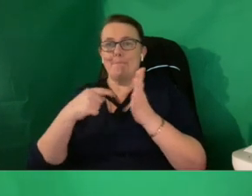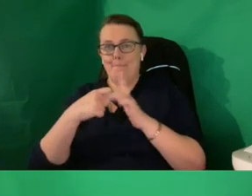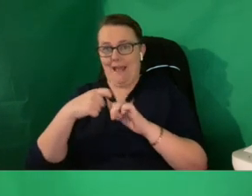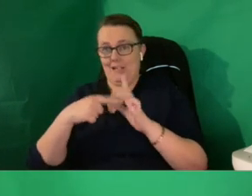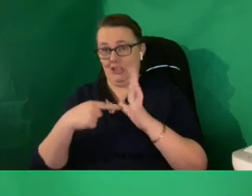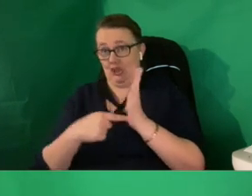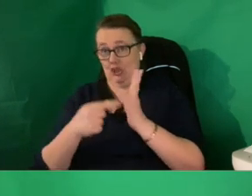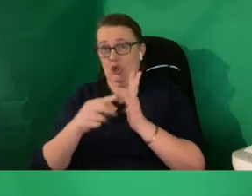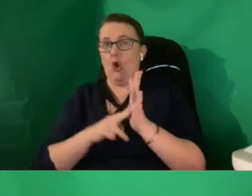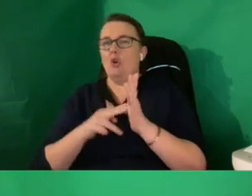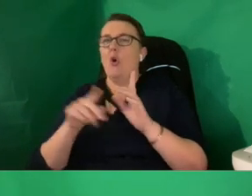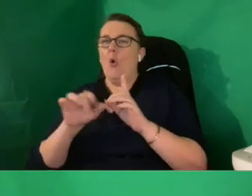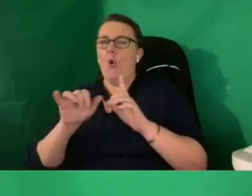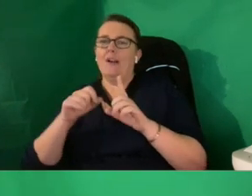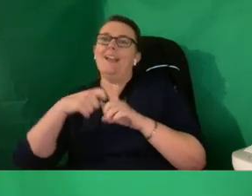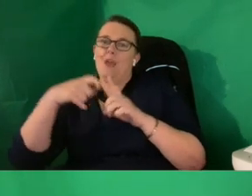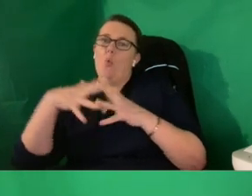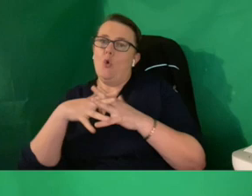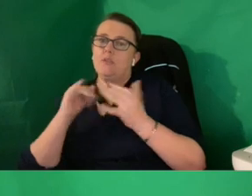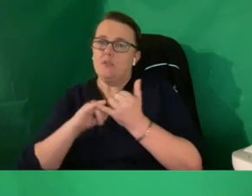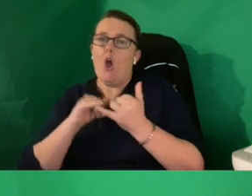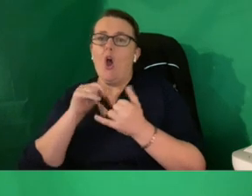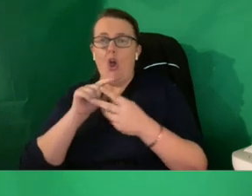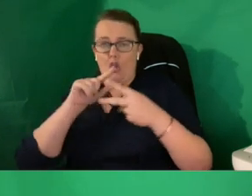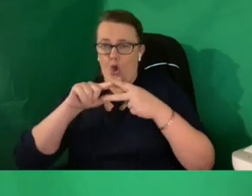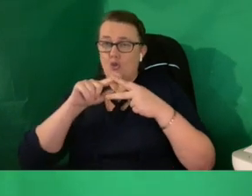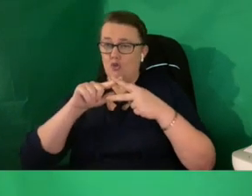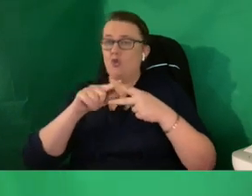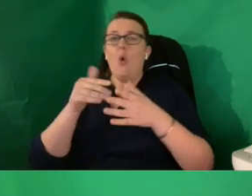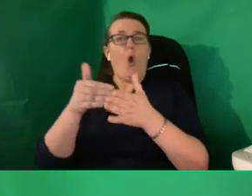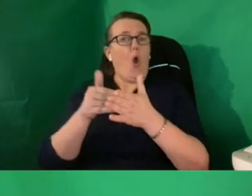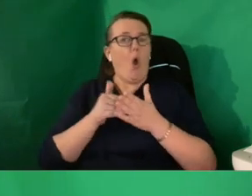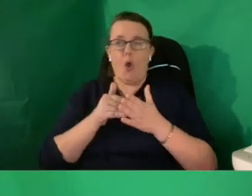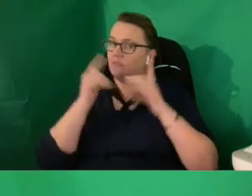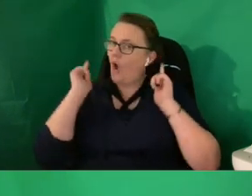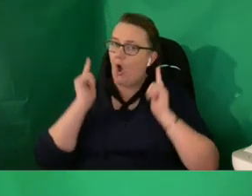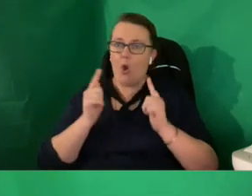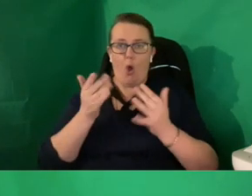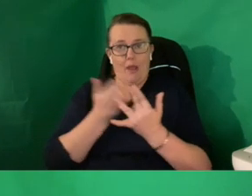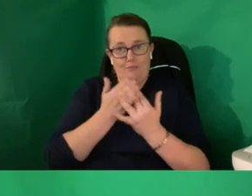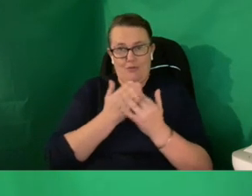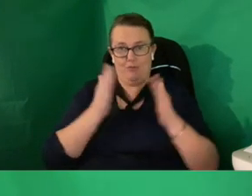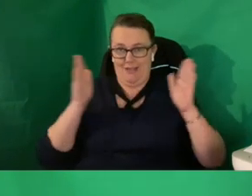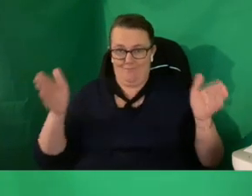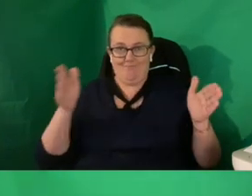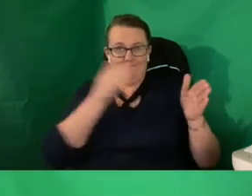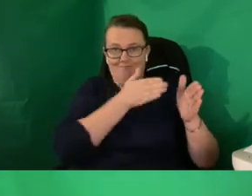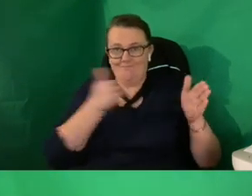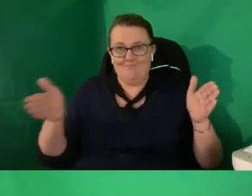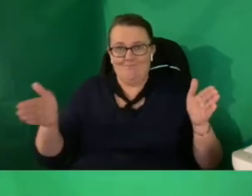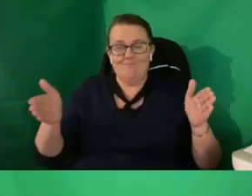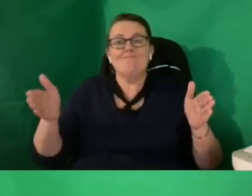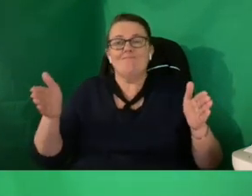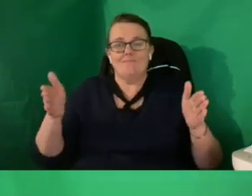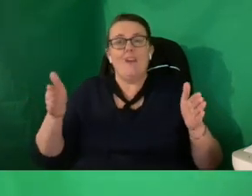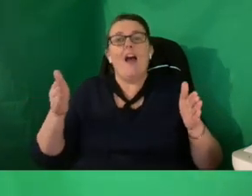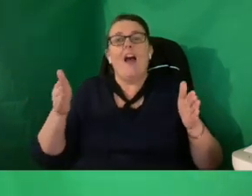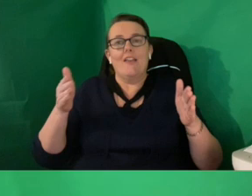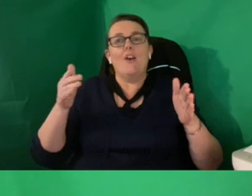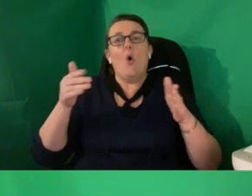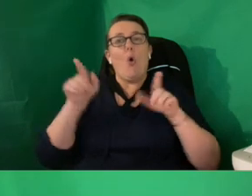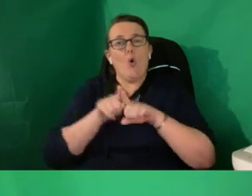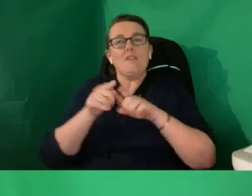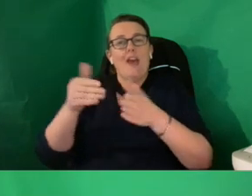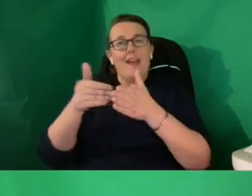two things I would always attribute that helped us out a lot, that helped us on to working out where